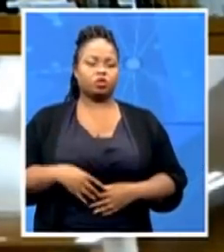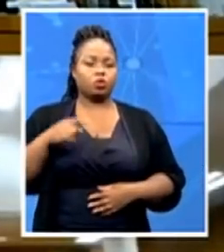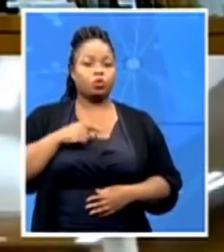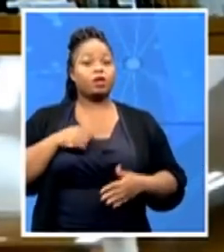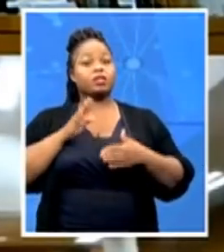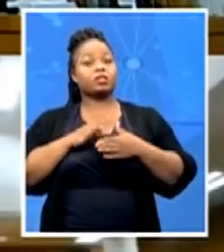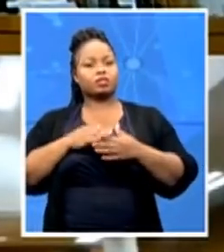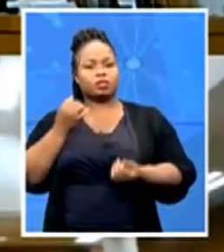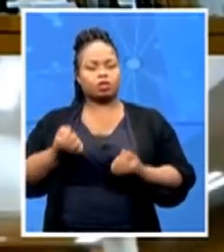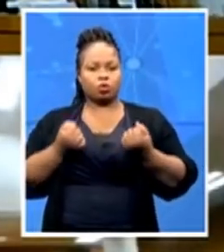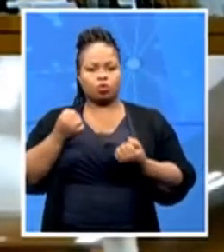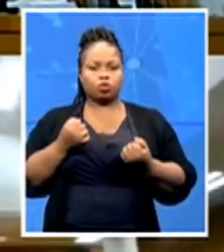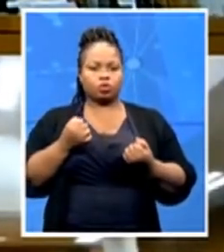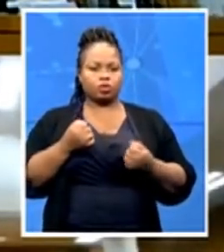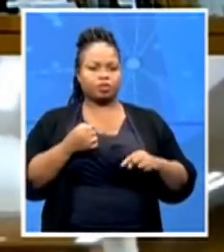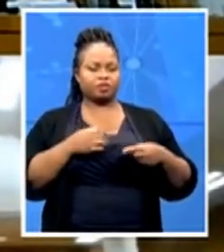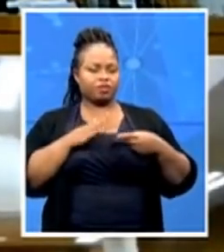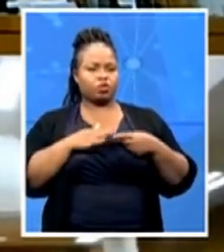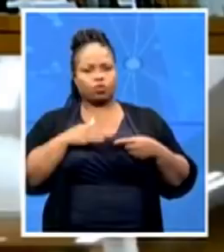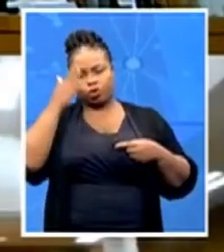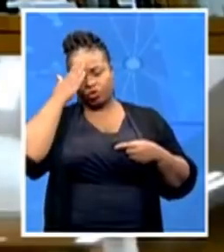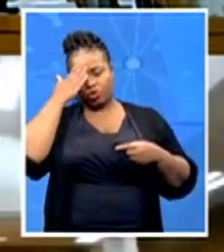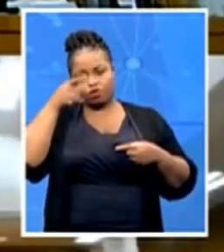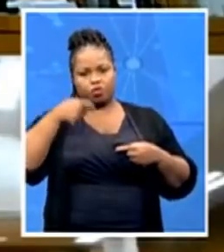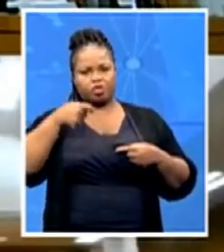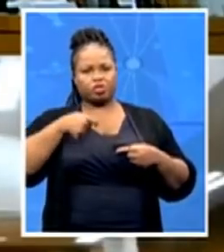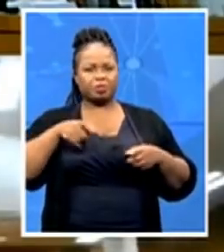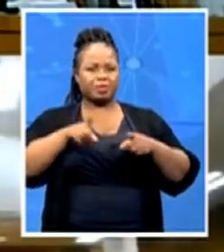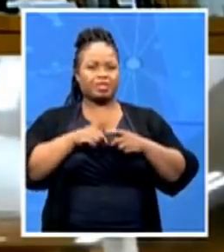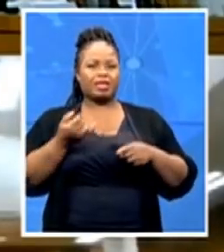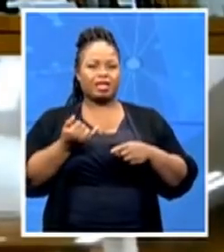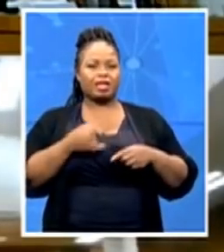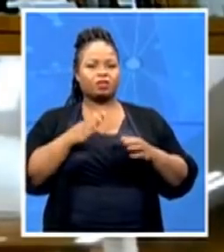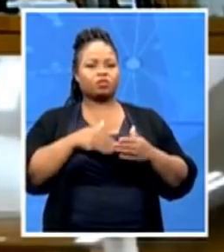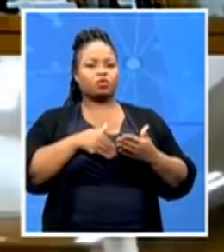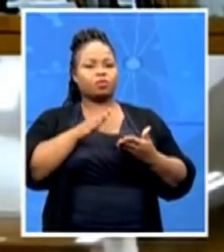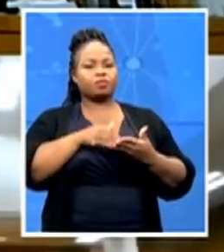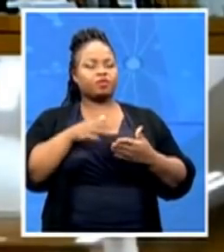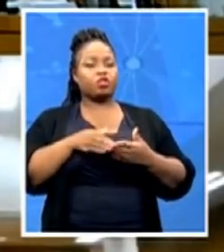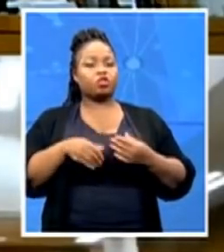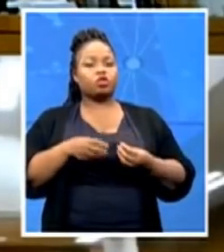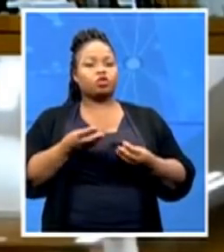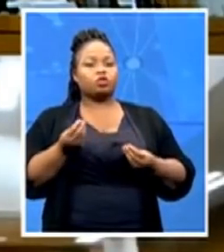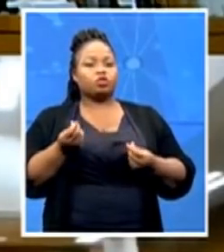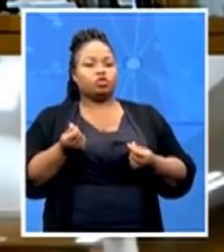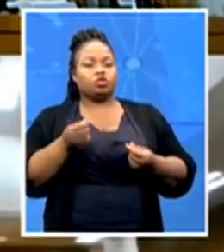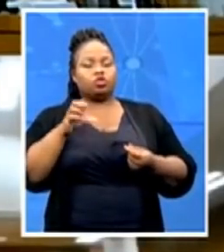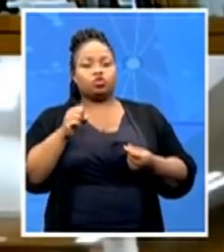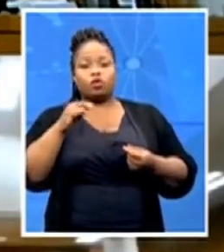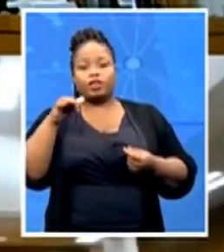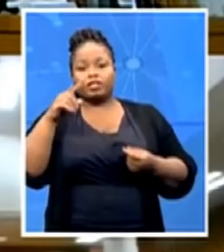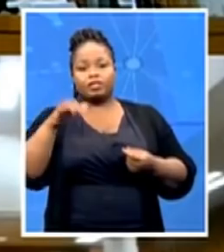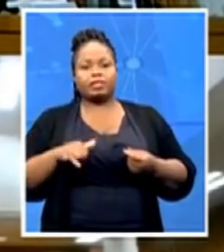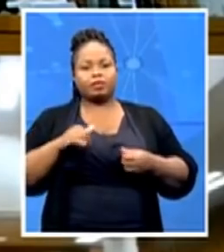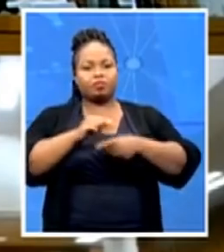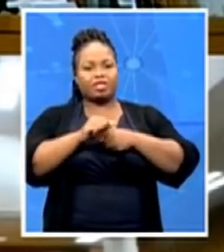from judgments like the restructuring insolvency practitioners case to which I referred otherwise. And that's an